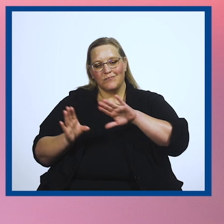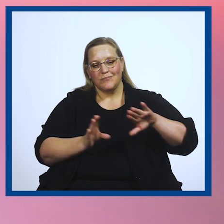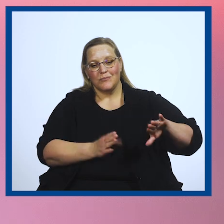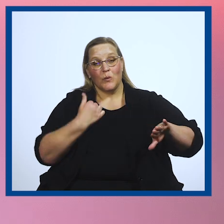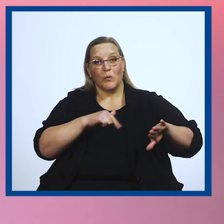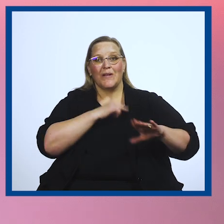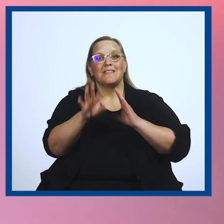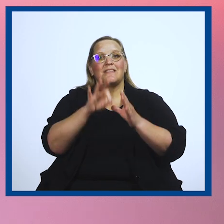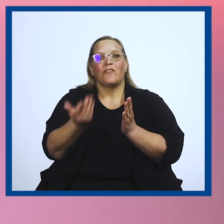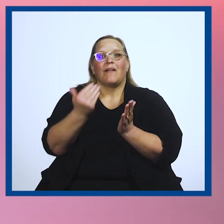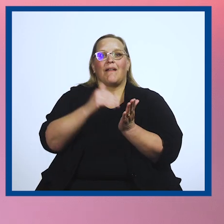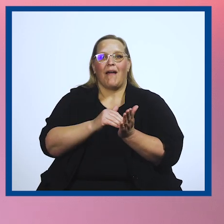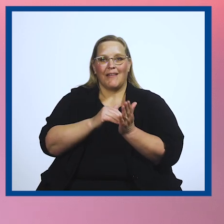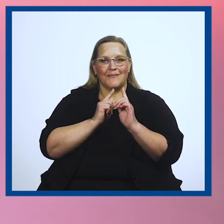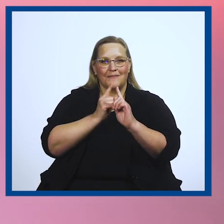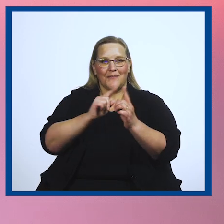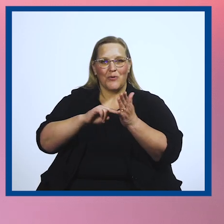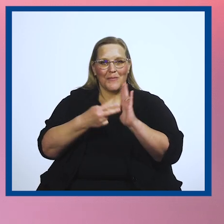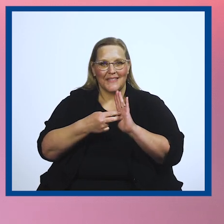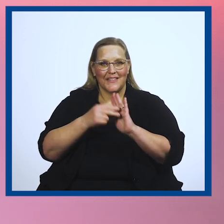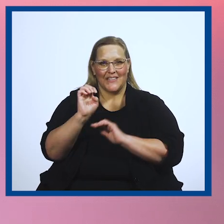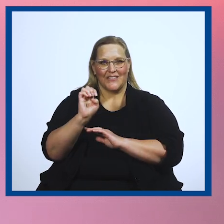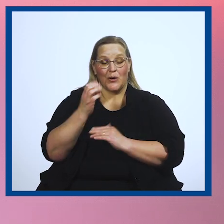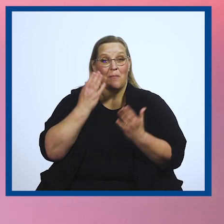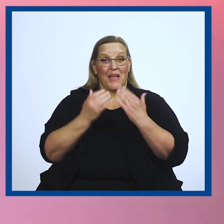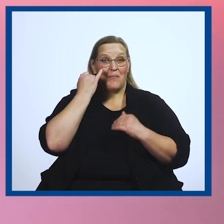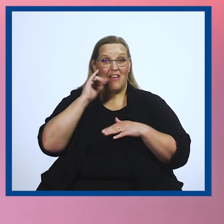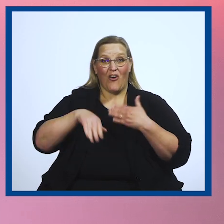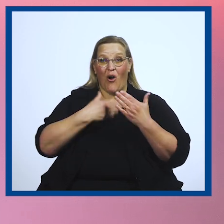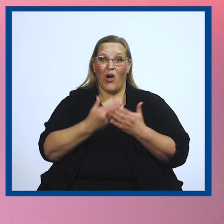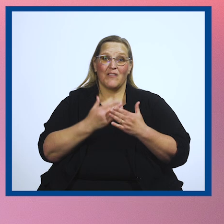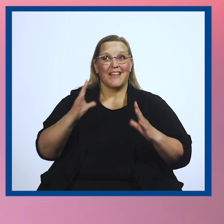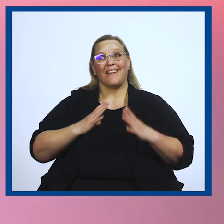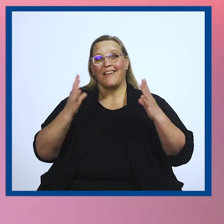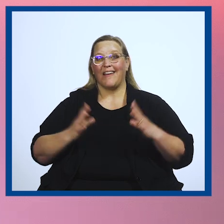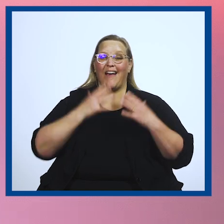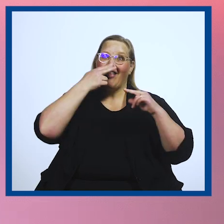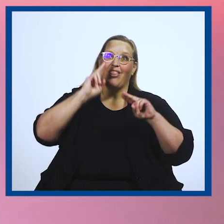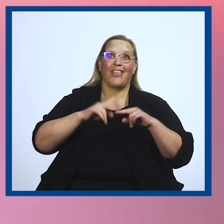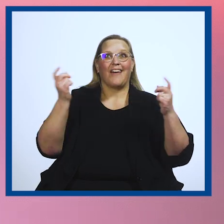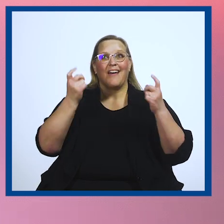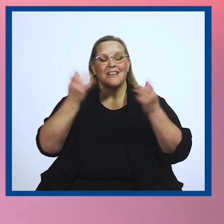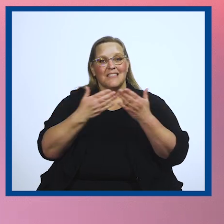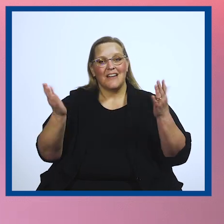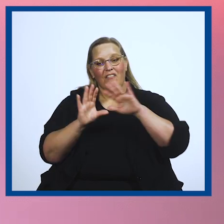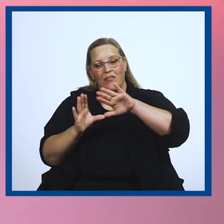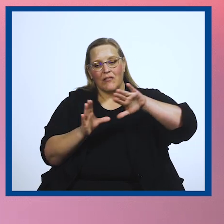Easter. Maybe, just maybe, if the trappings are all taken away, we can find